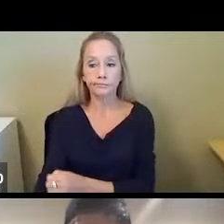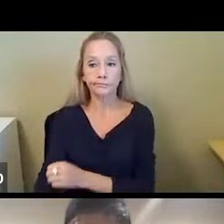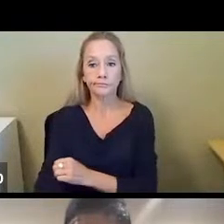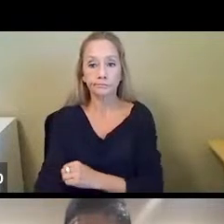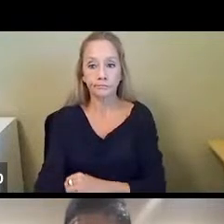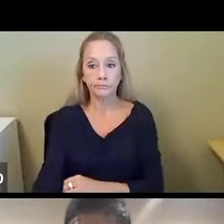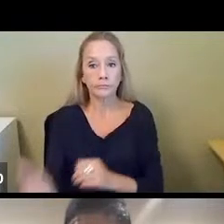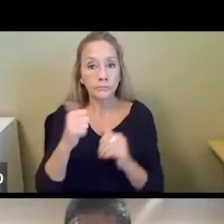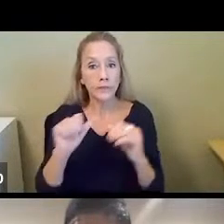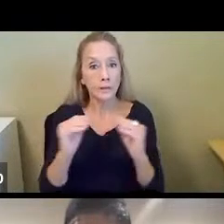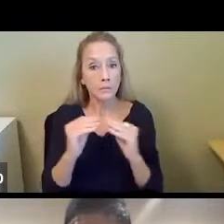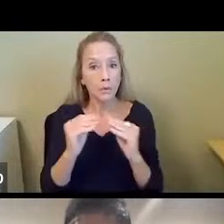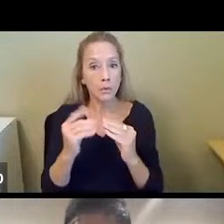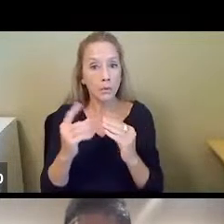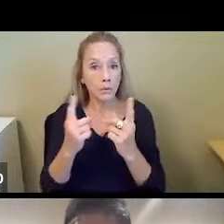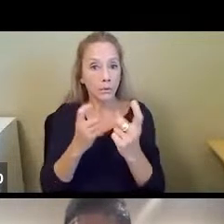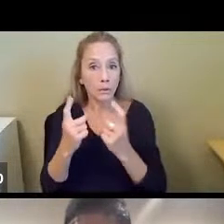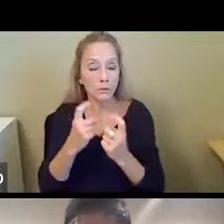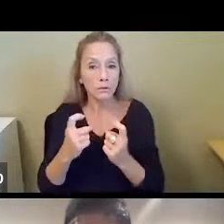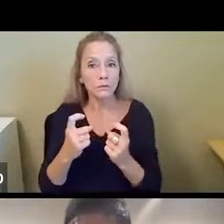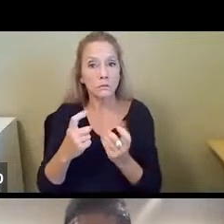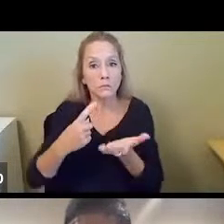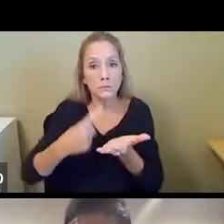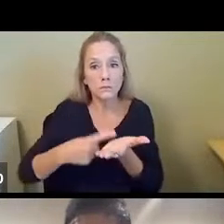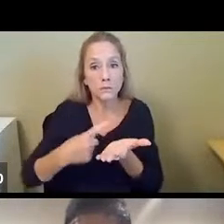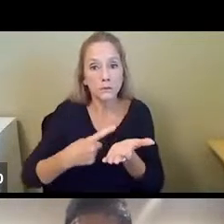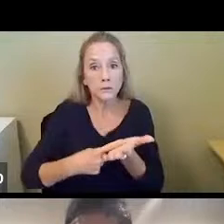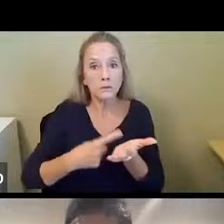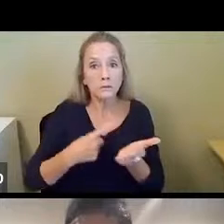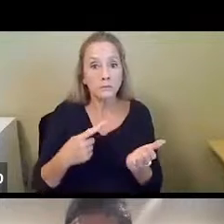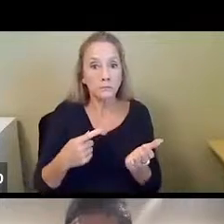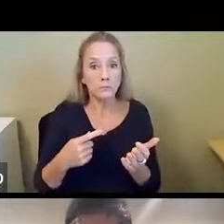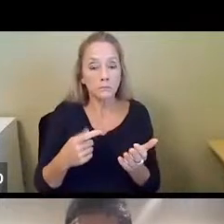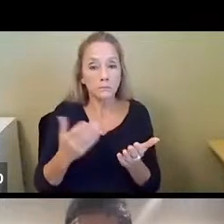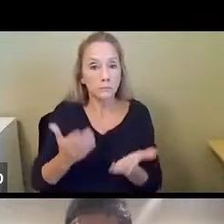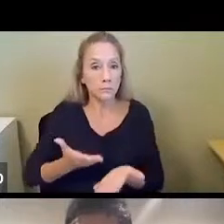Any other questions, discussions on proposed metrics?